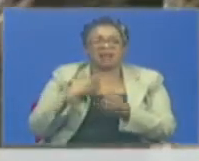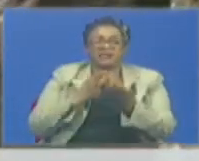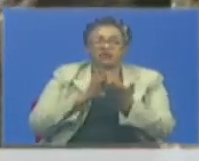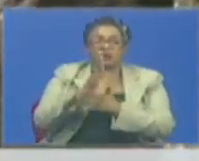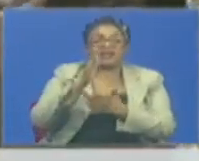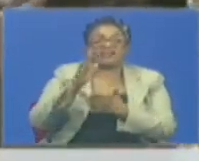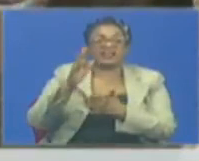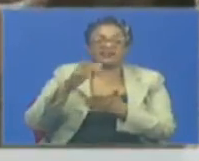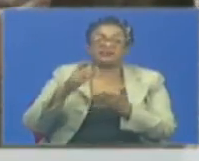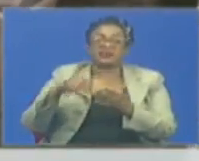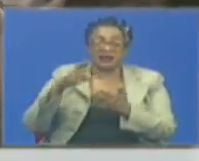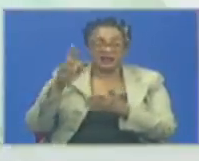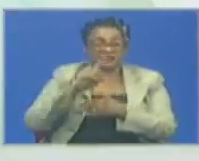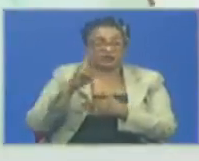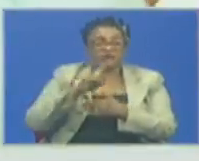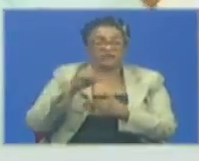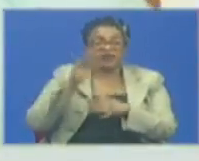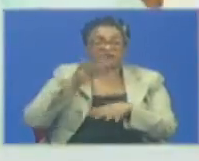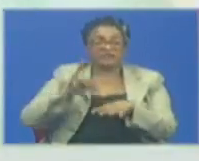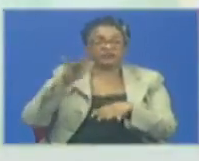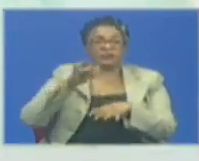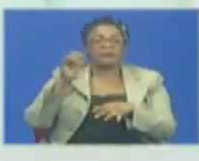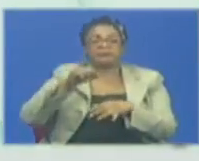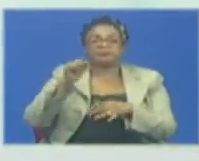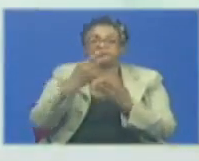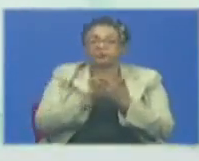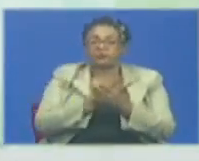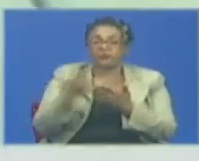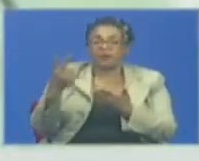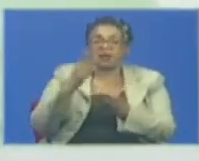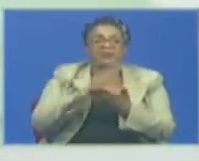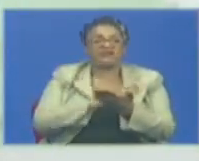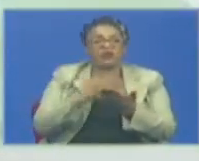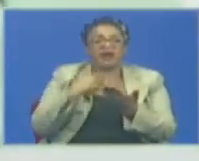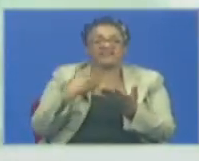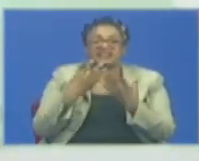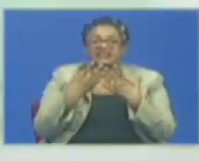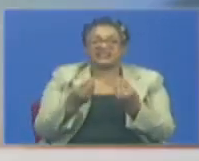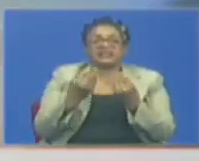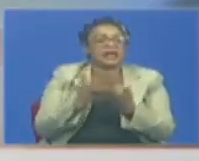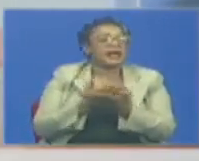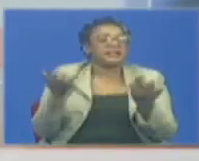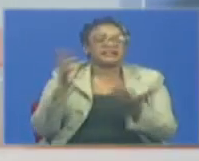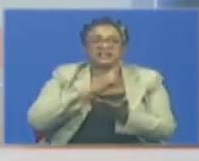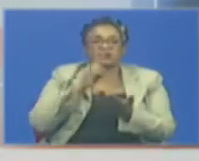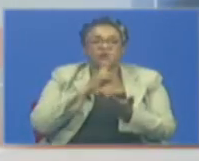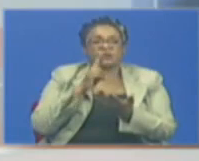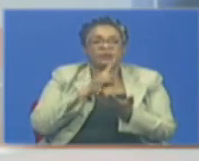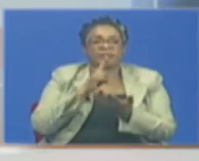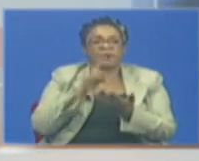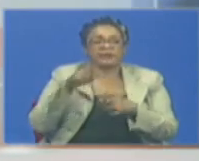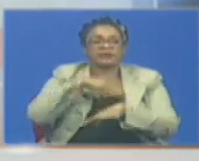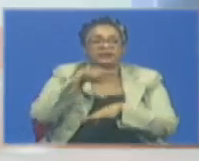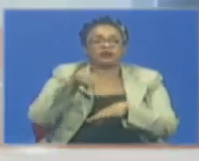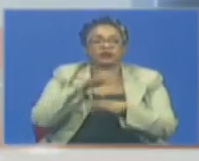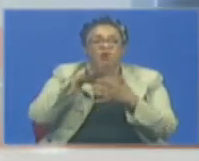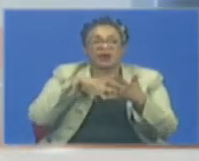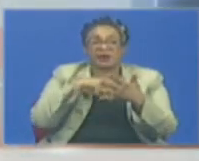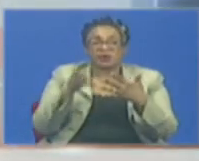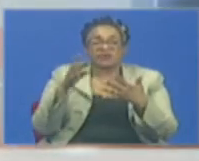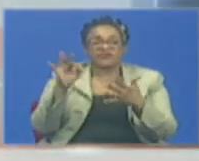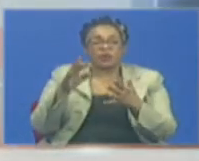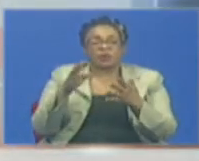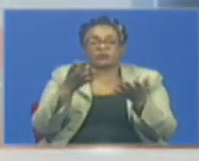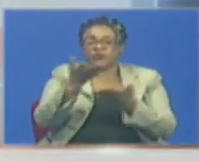infections declines for 2 weeks consecutively before considering easing of any restrictions. A national network for contact